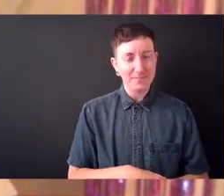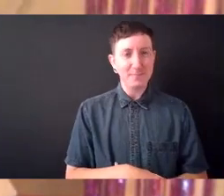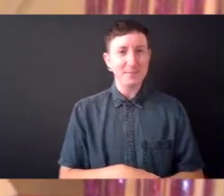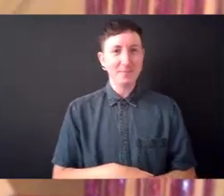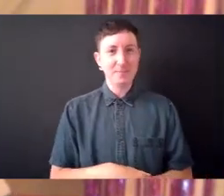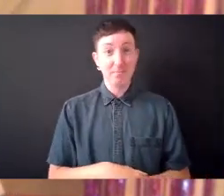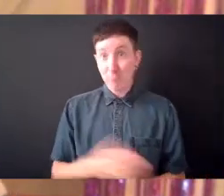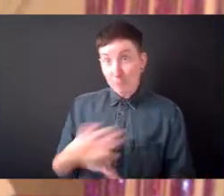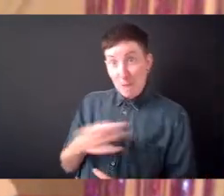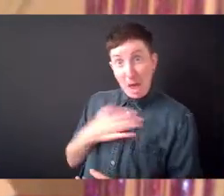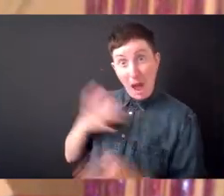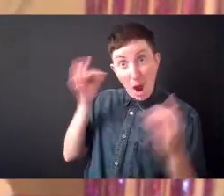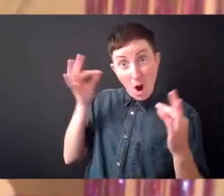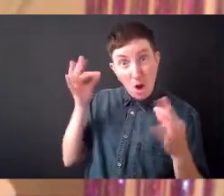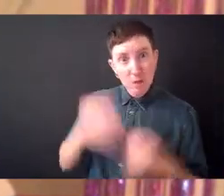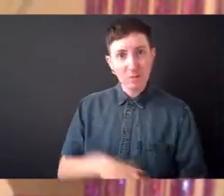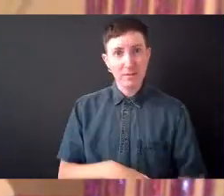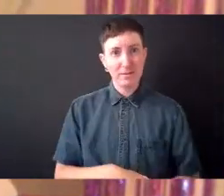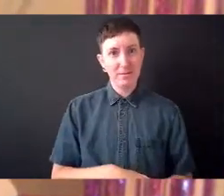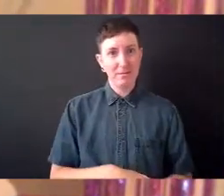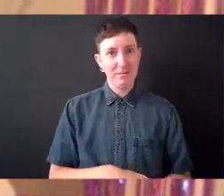What do you think?